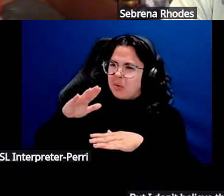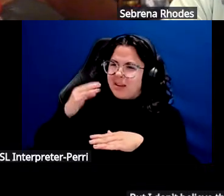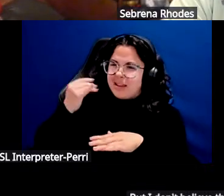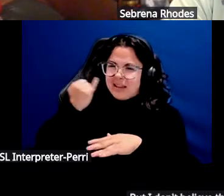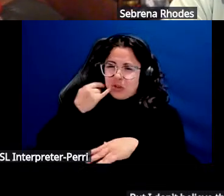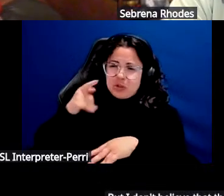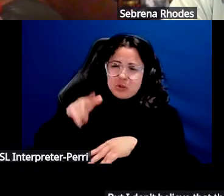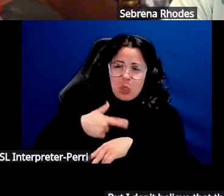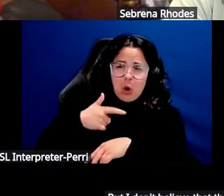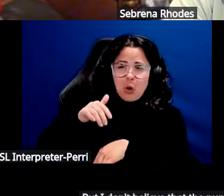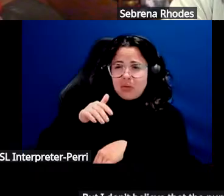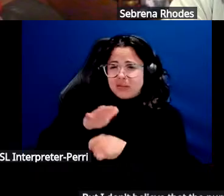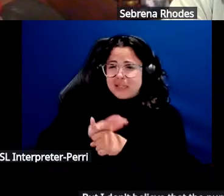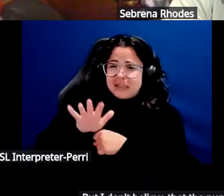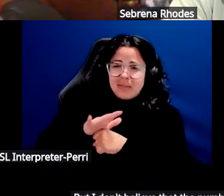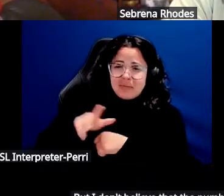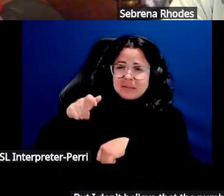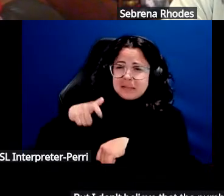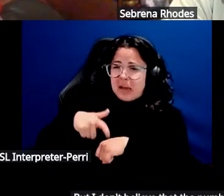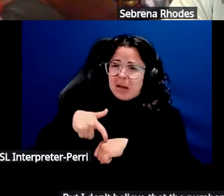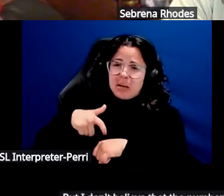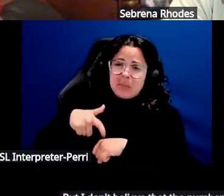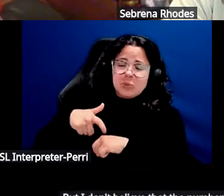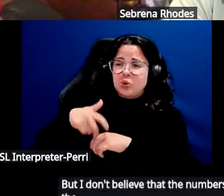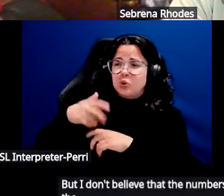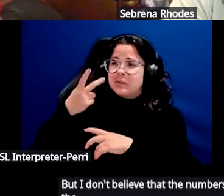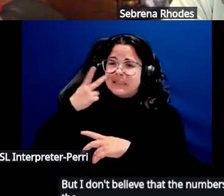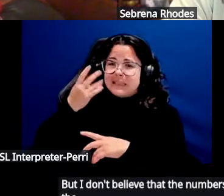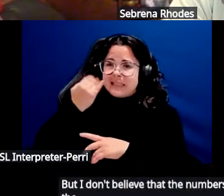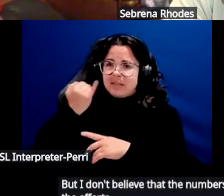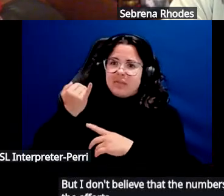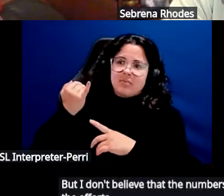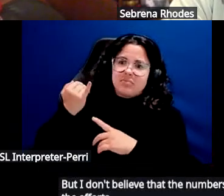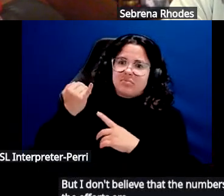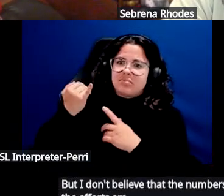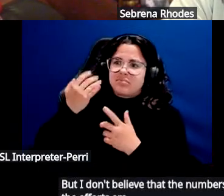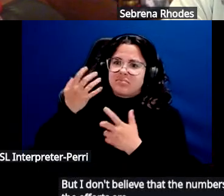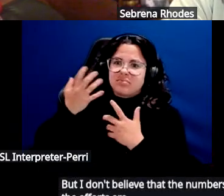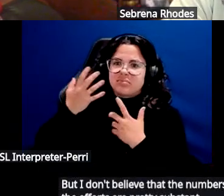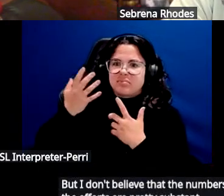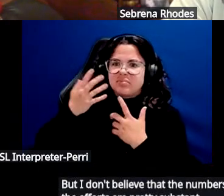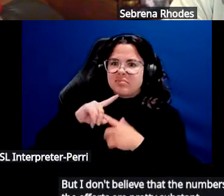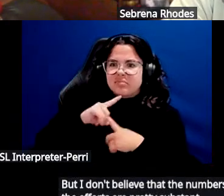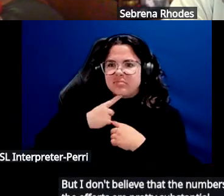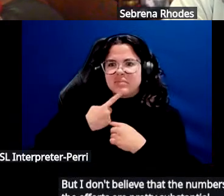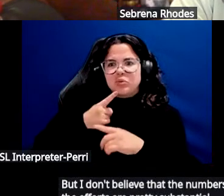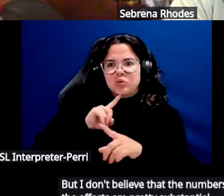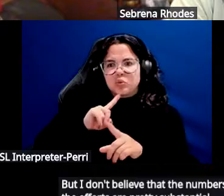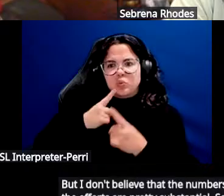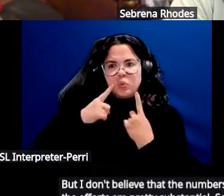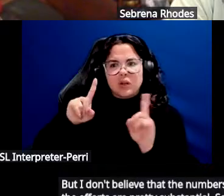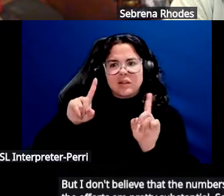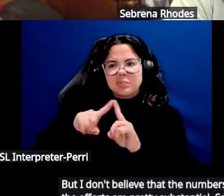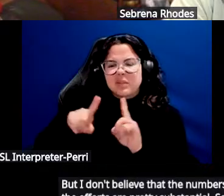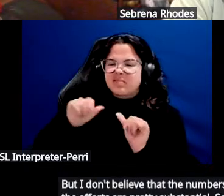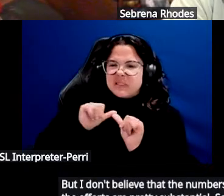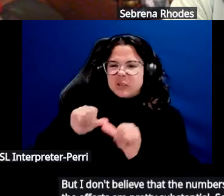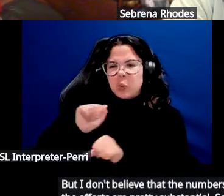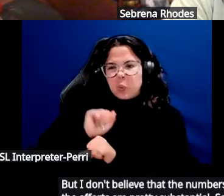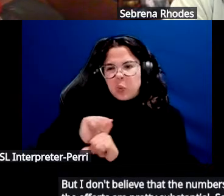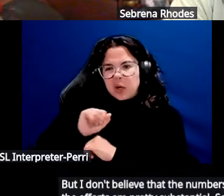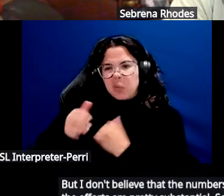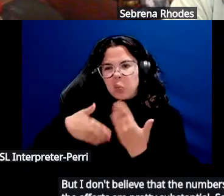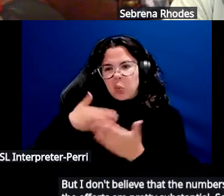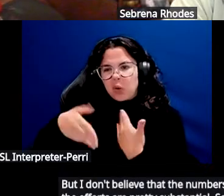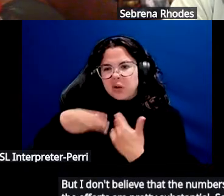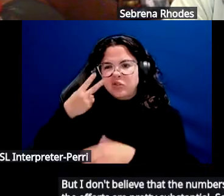longevity to actually say that the efforts are pretty substantial. So I guess it's still a work in progress to